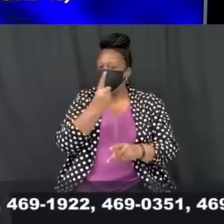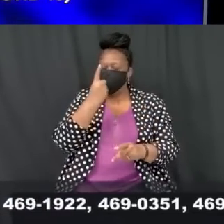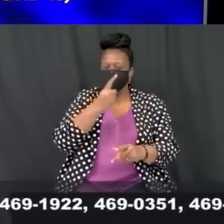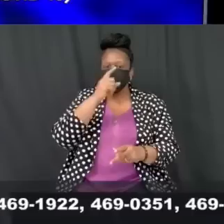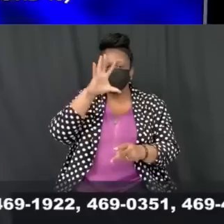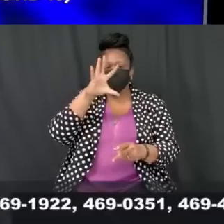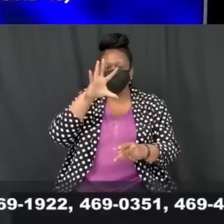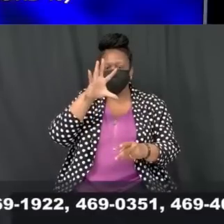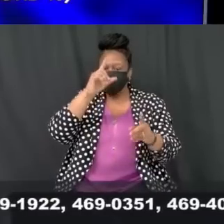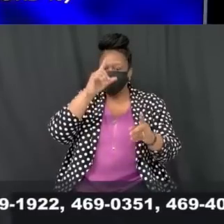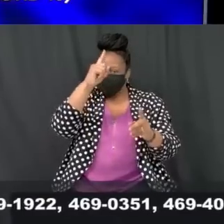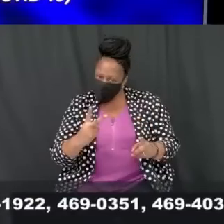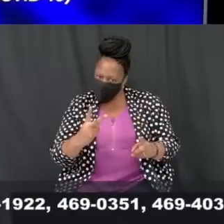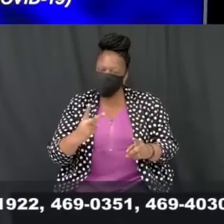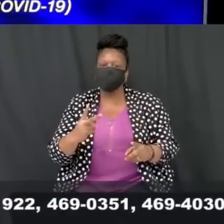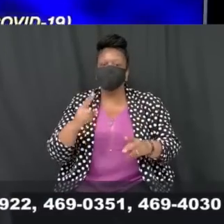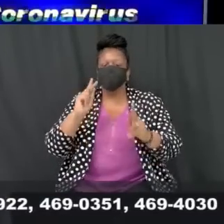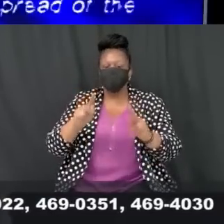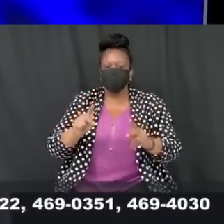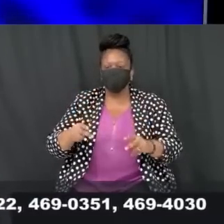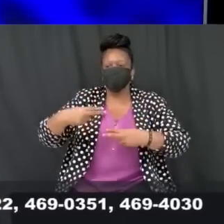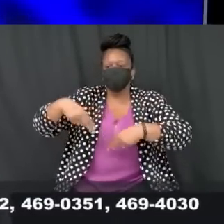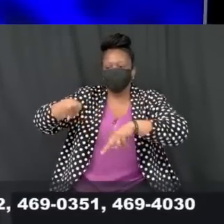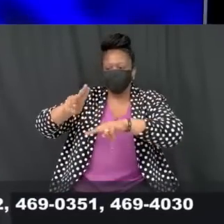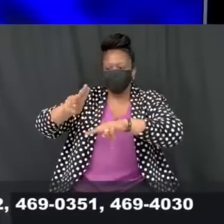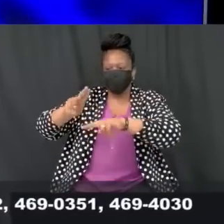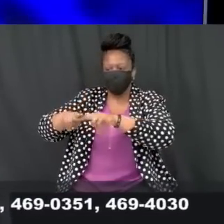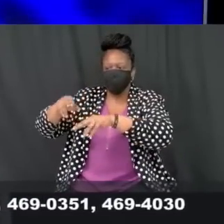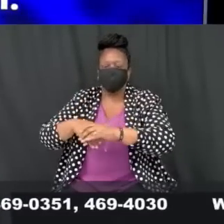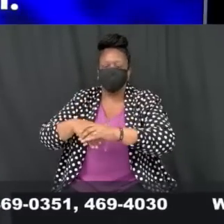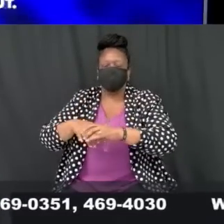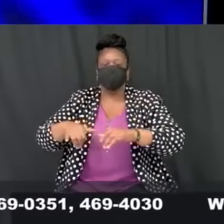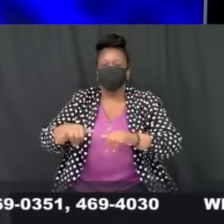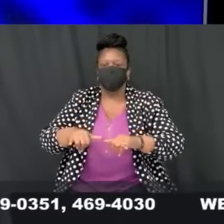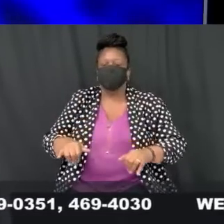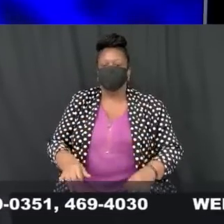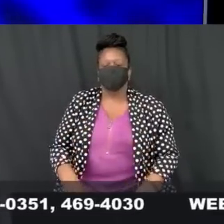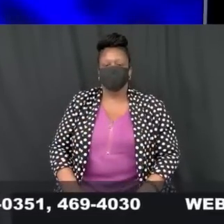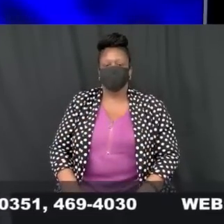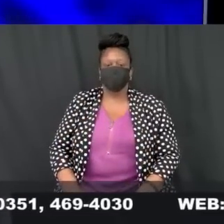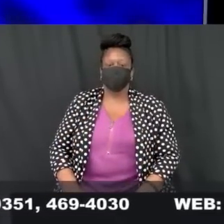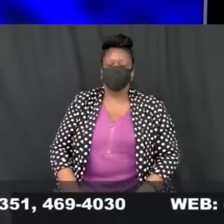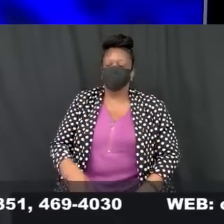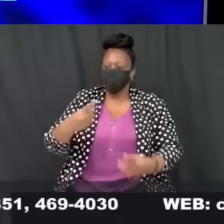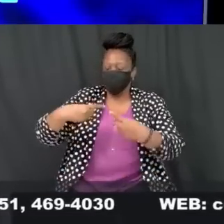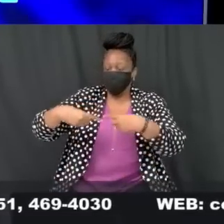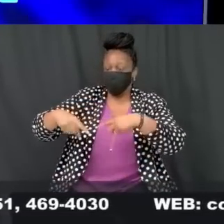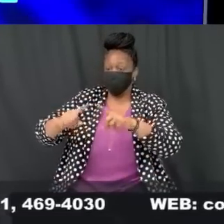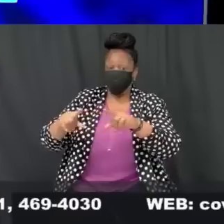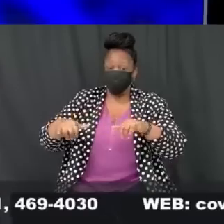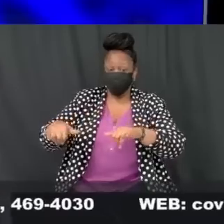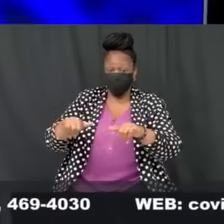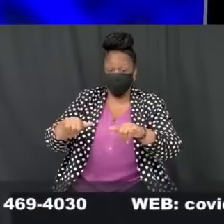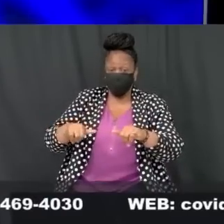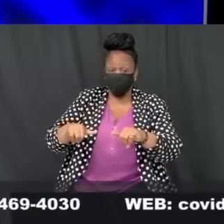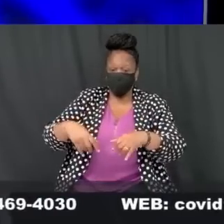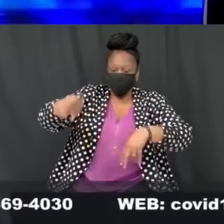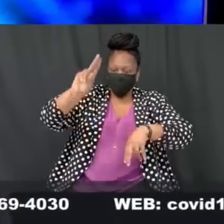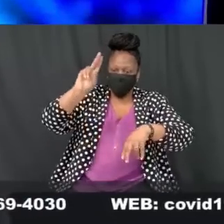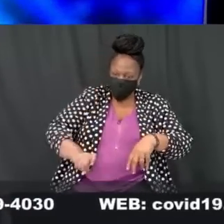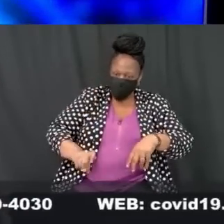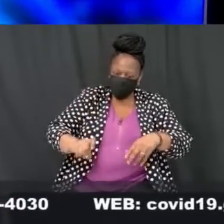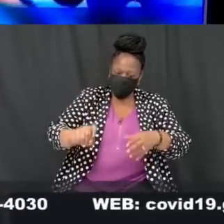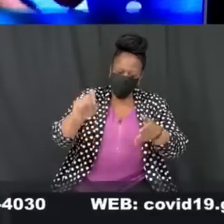requires organizers of the tournament to record the names, address, telephone number, and patient number of